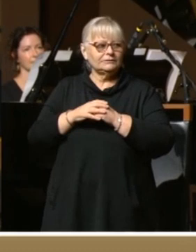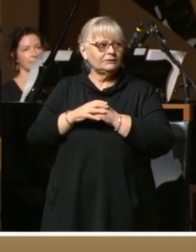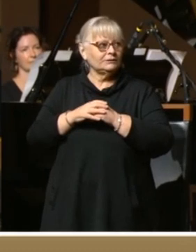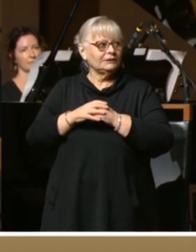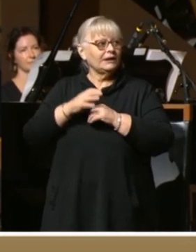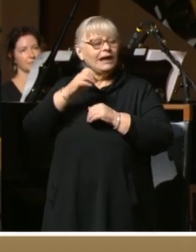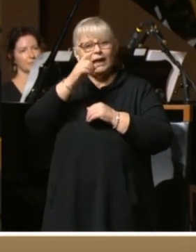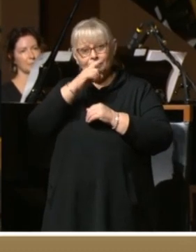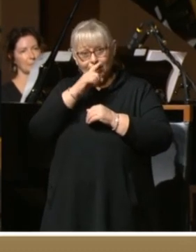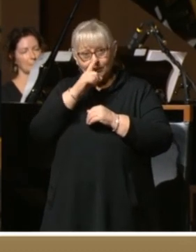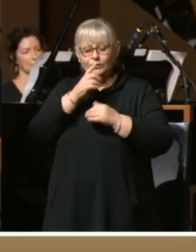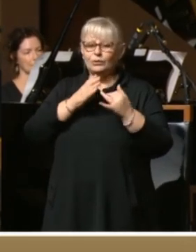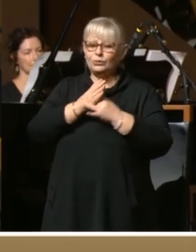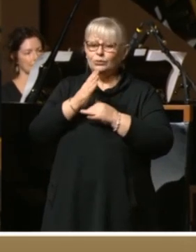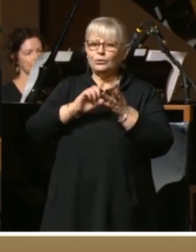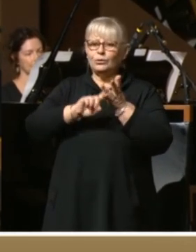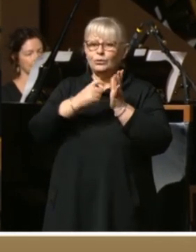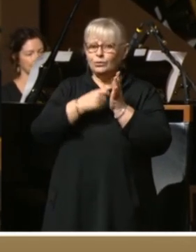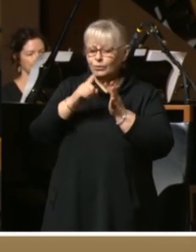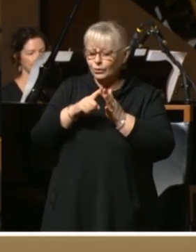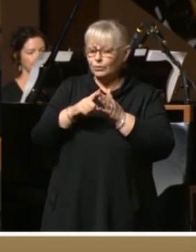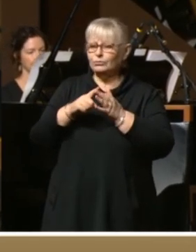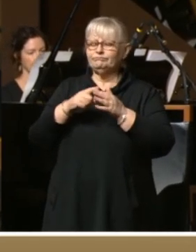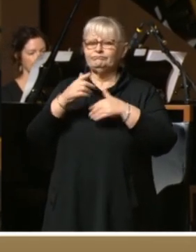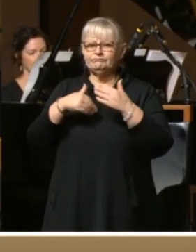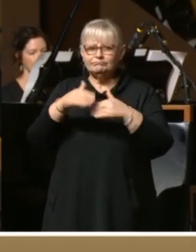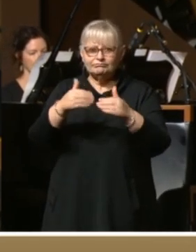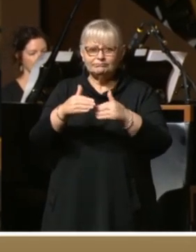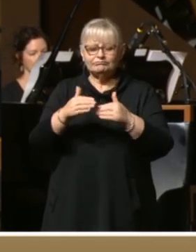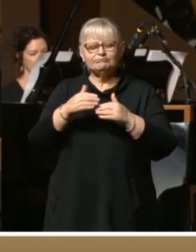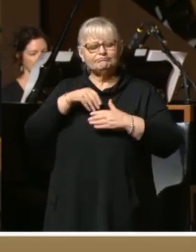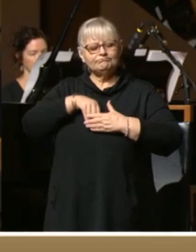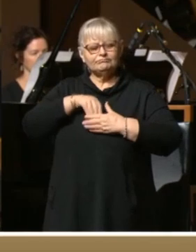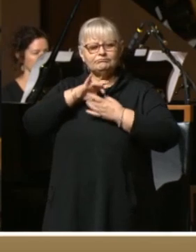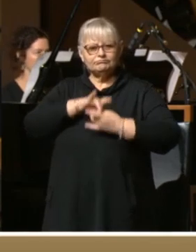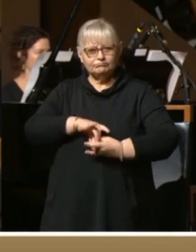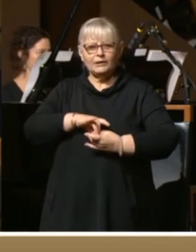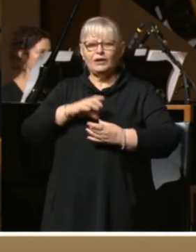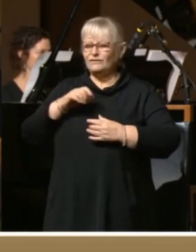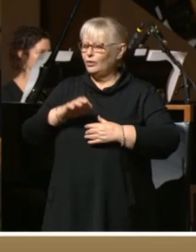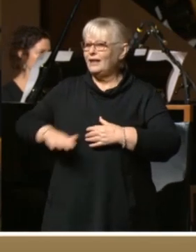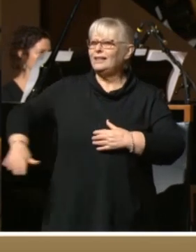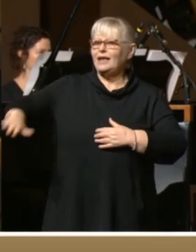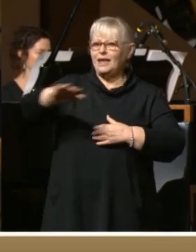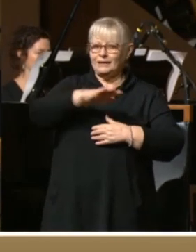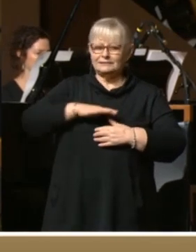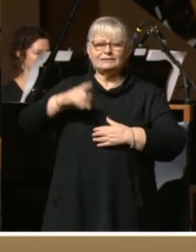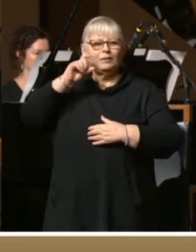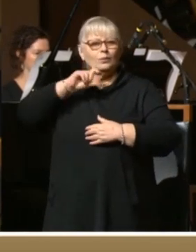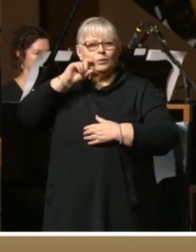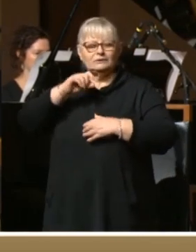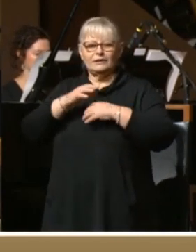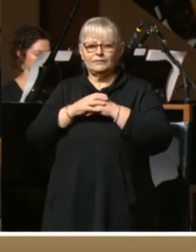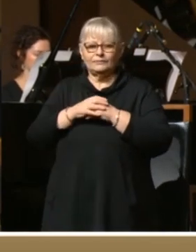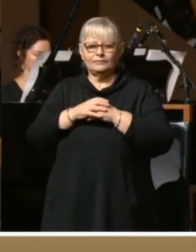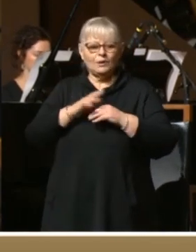Our people who through law and custom hold cultural knowledge and we continue to maintain deep respect for our ancestral lands and waters. We've cared